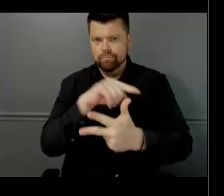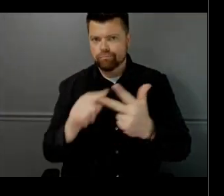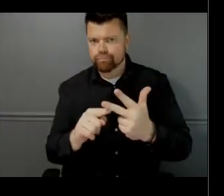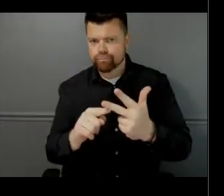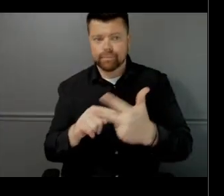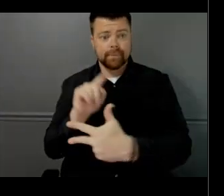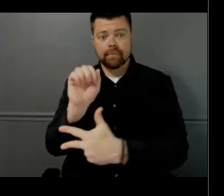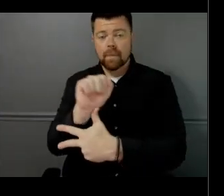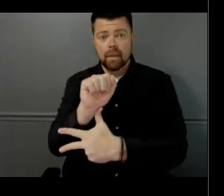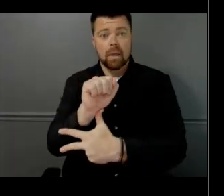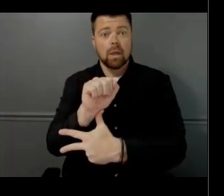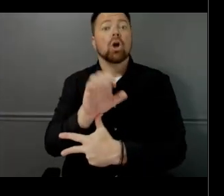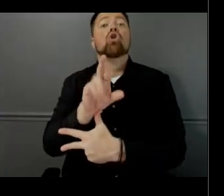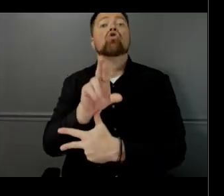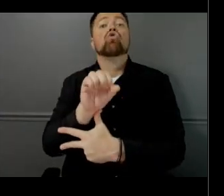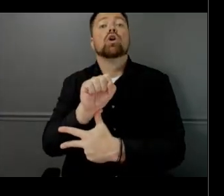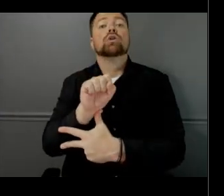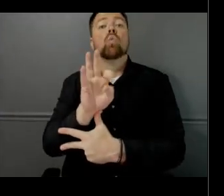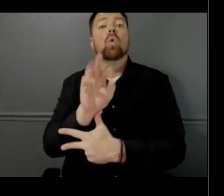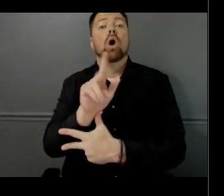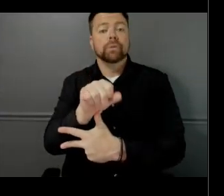First option, crosswalks.